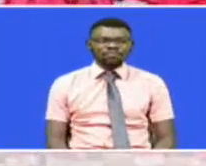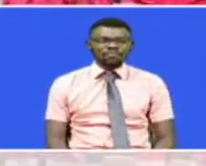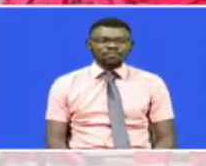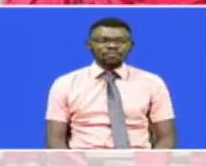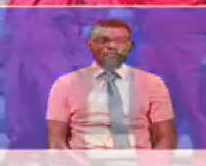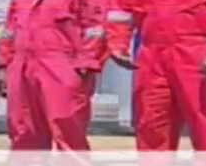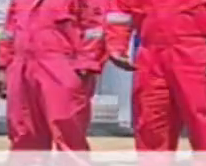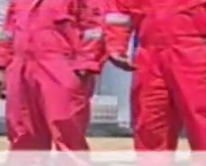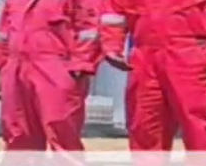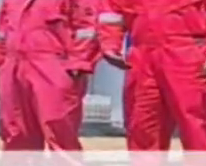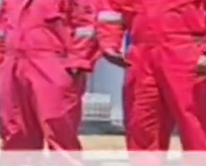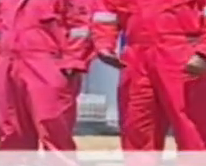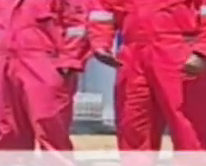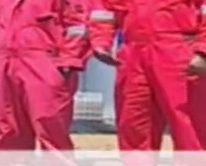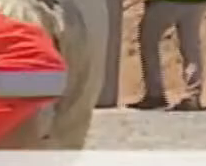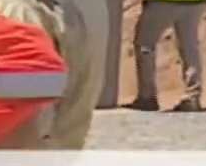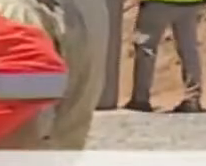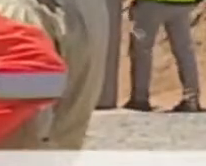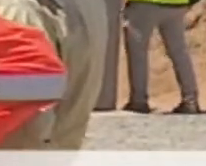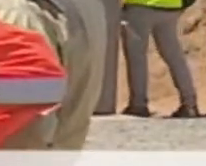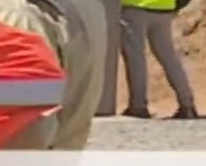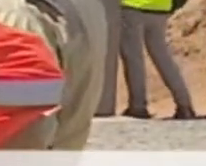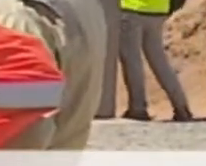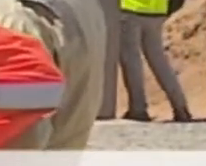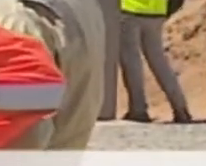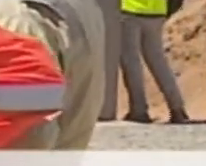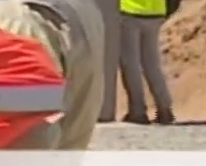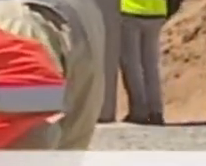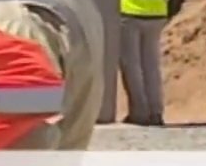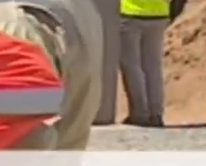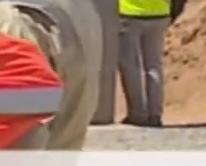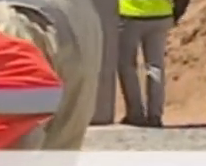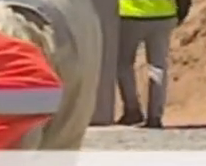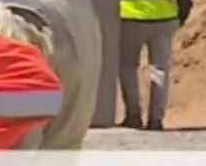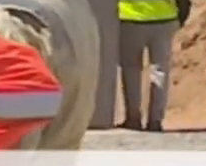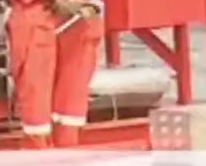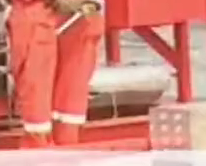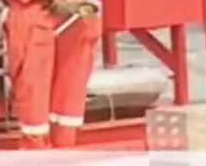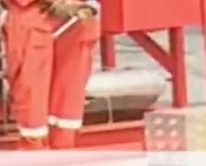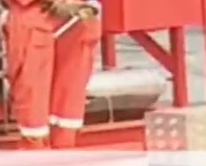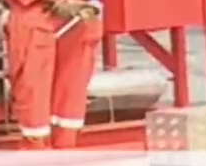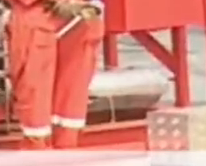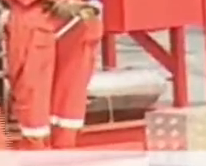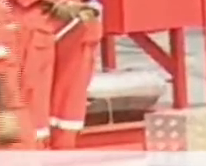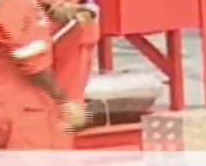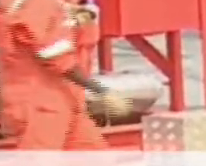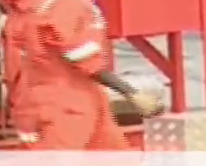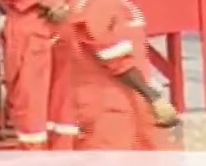Linked with the